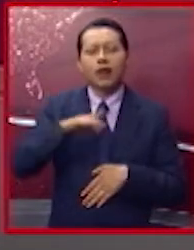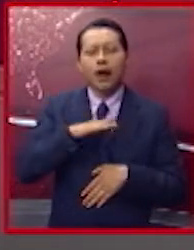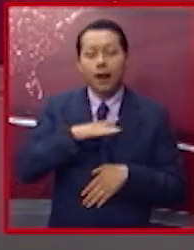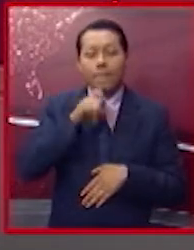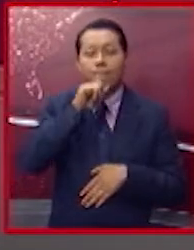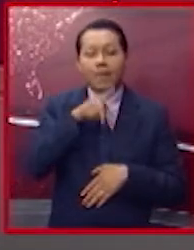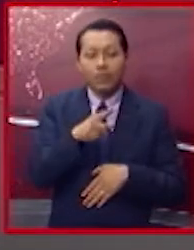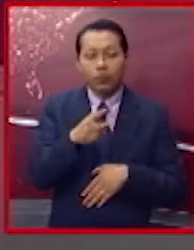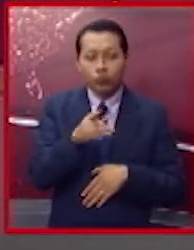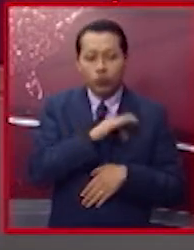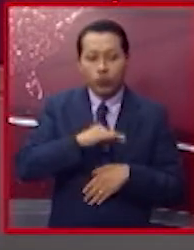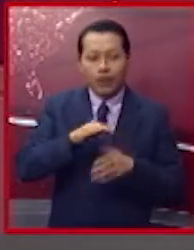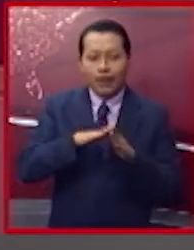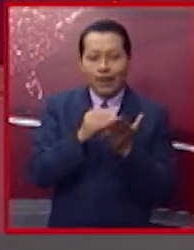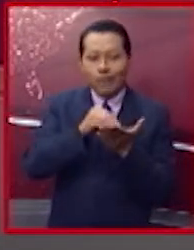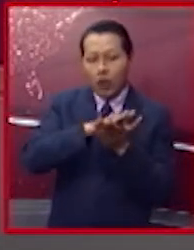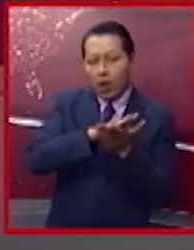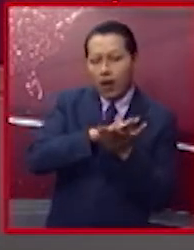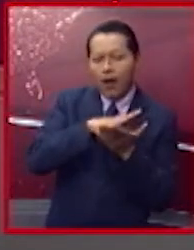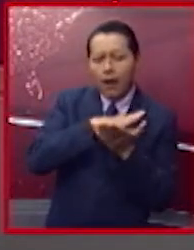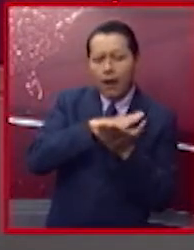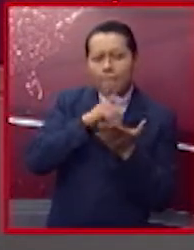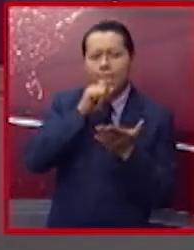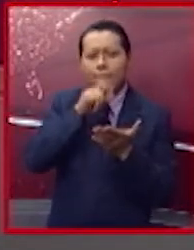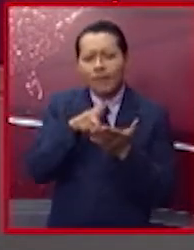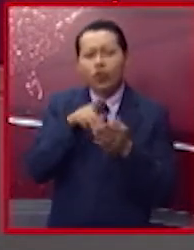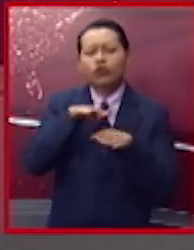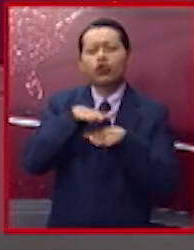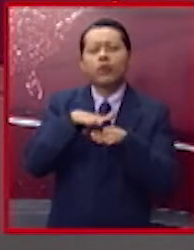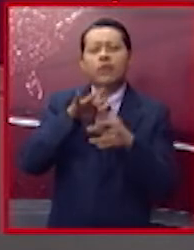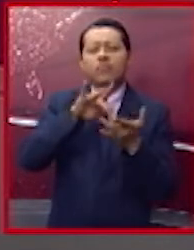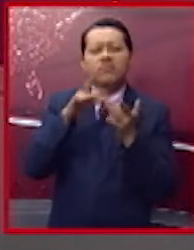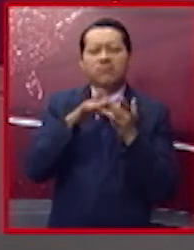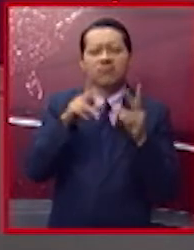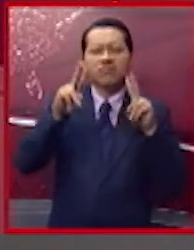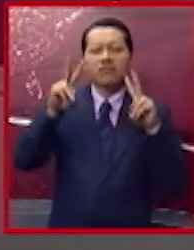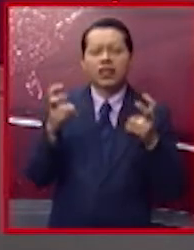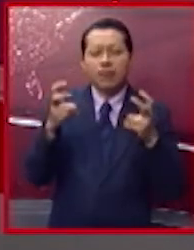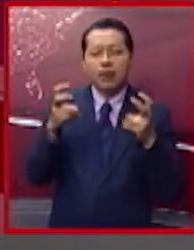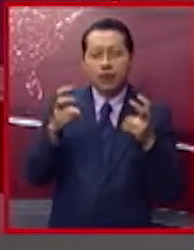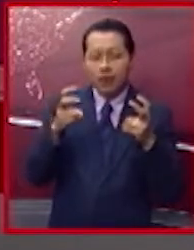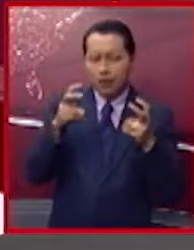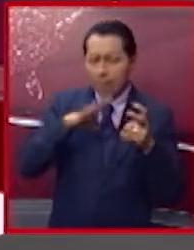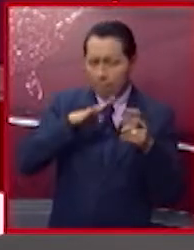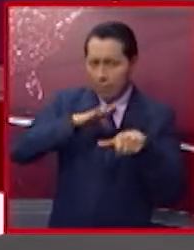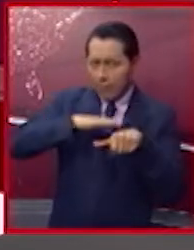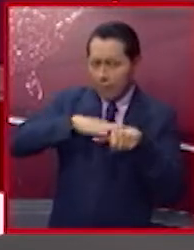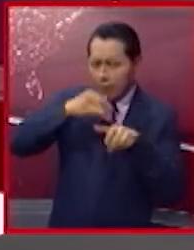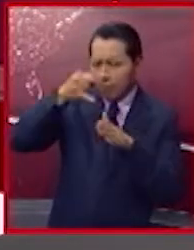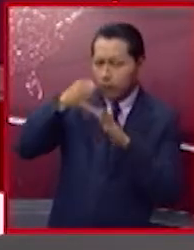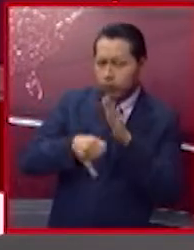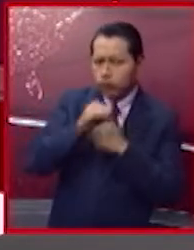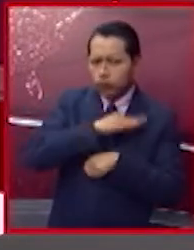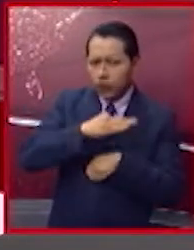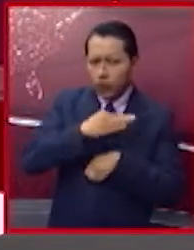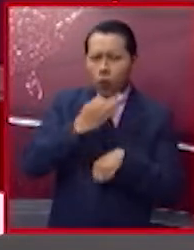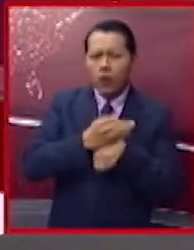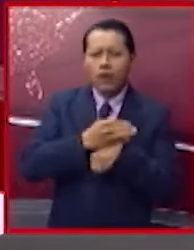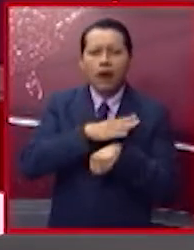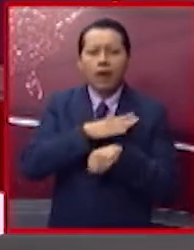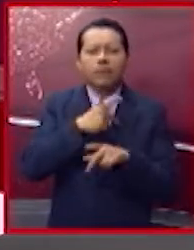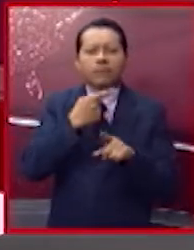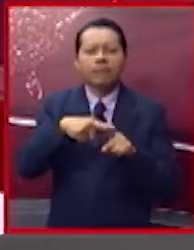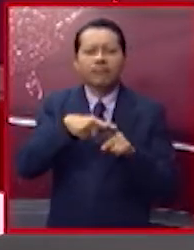book about one question. Has globalization gone too far? You said in the moment. Nowadays,